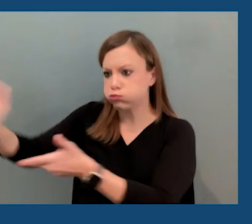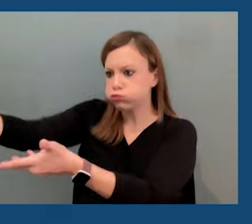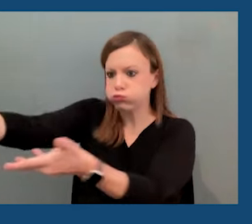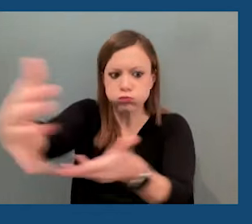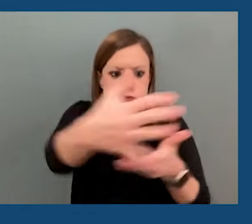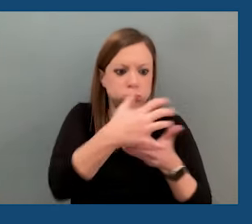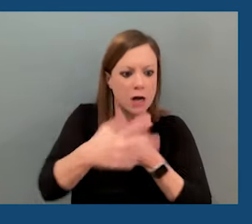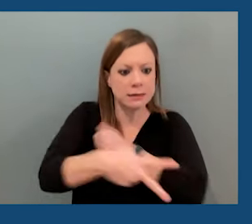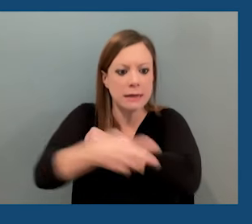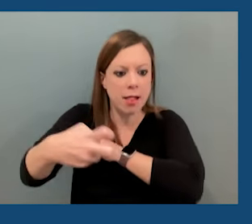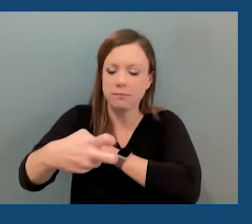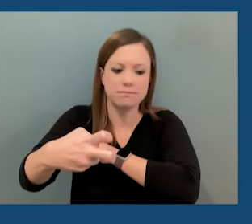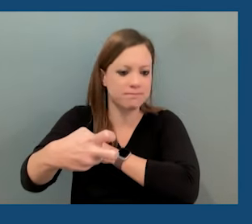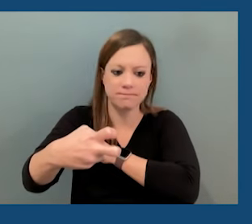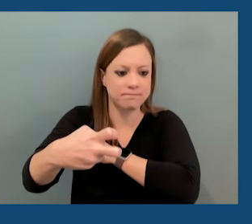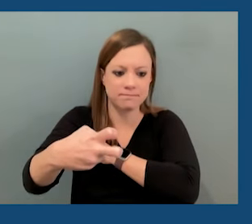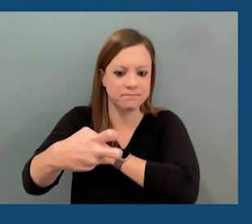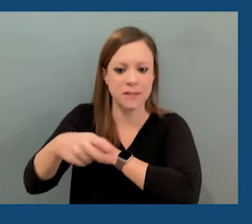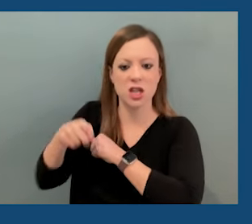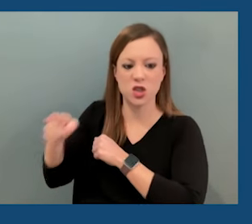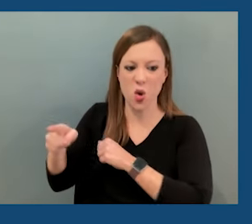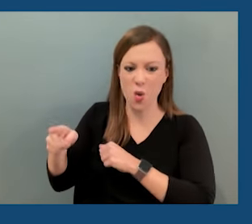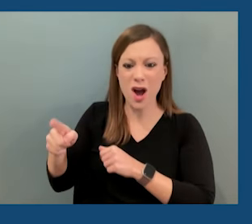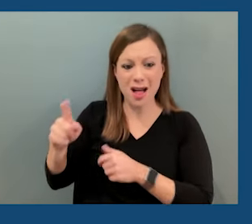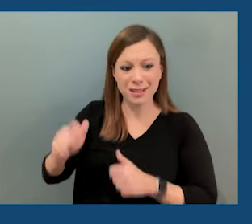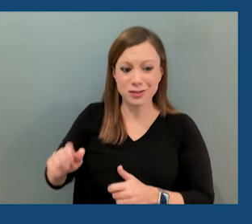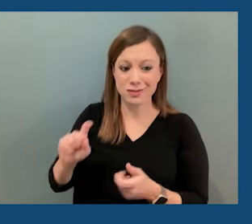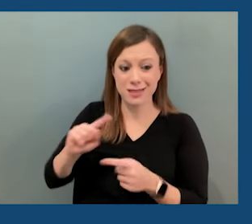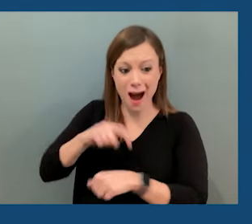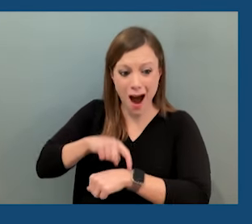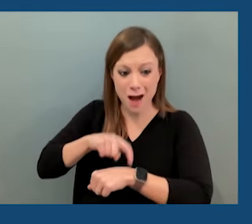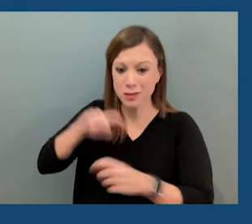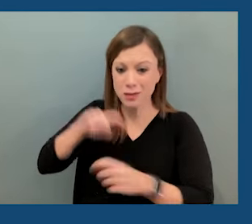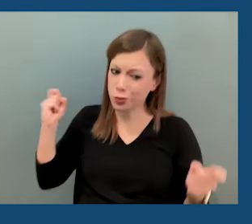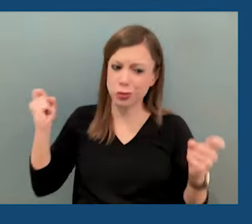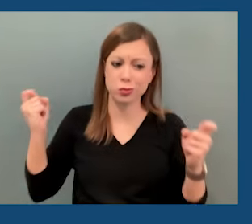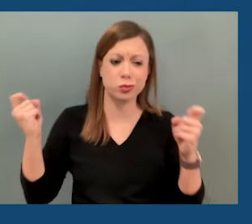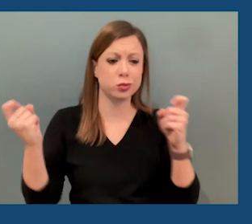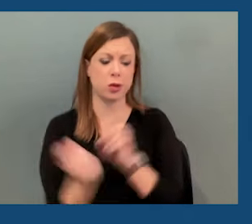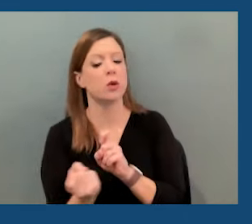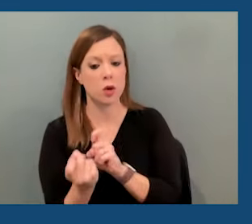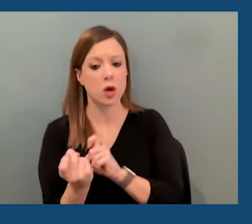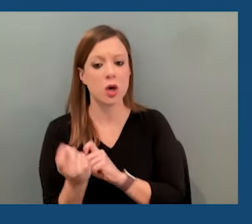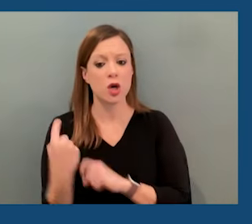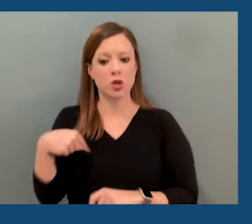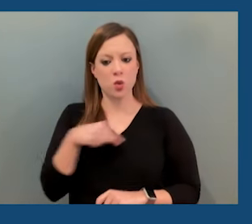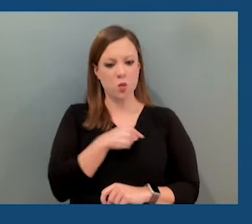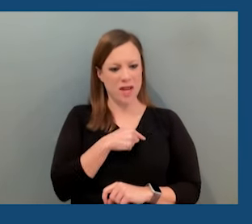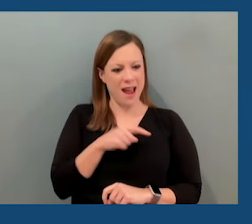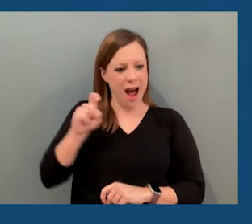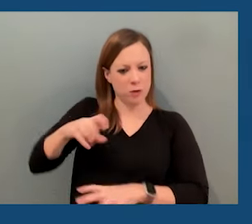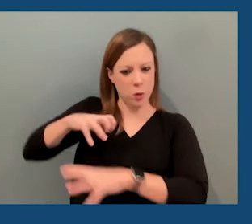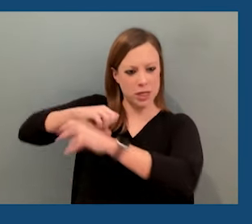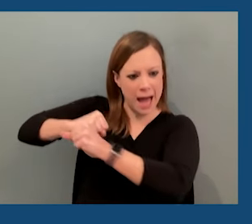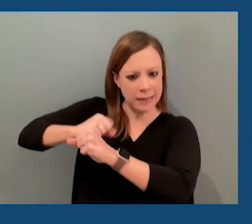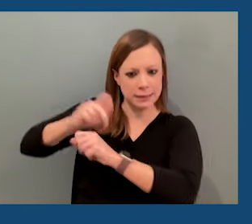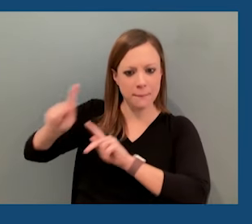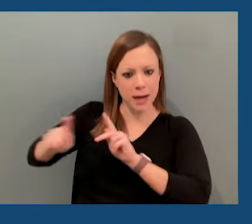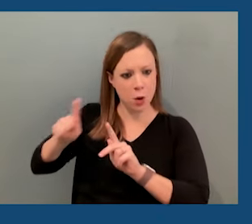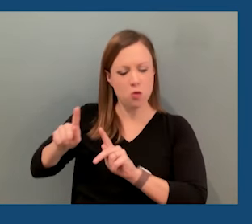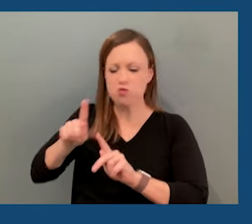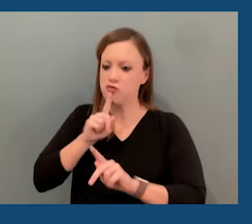have changed. And we have to make sure we're protecting those who are really giving our communities their character, their charm, our downtown